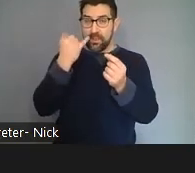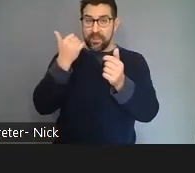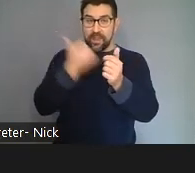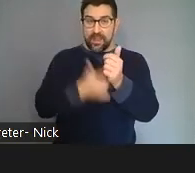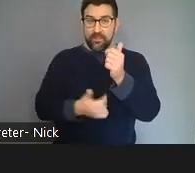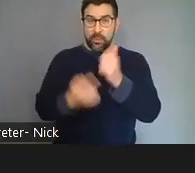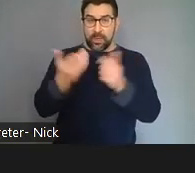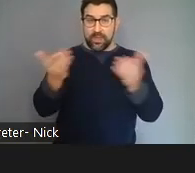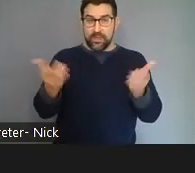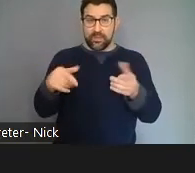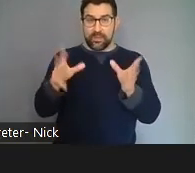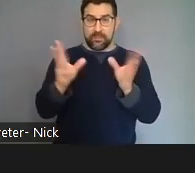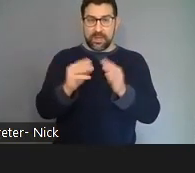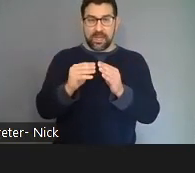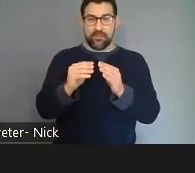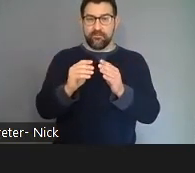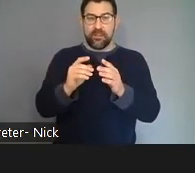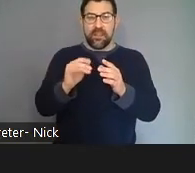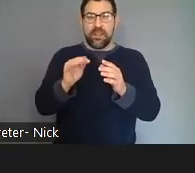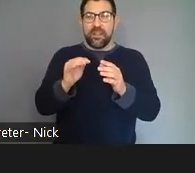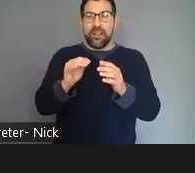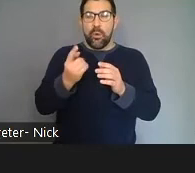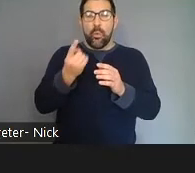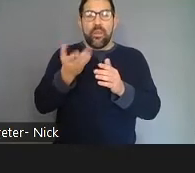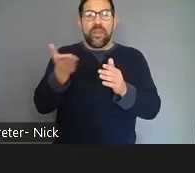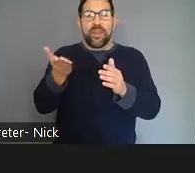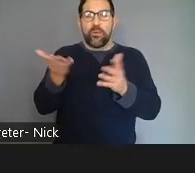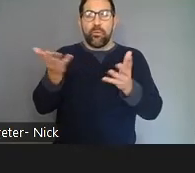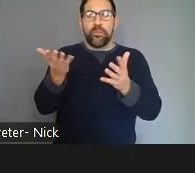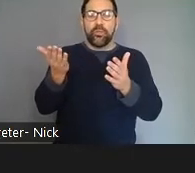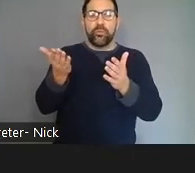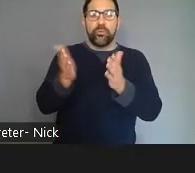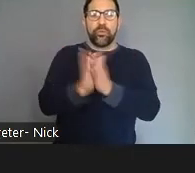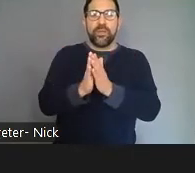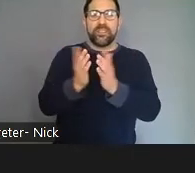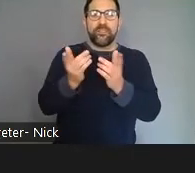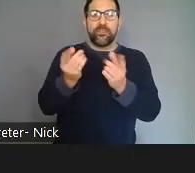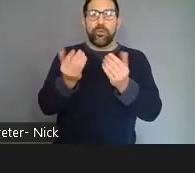today were to do even one thing to support? What would you want that to be?